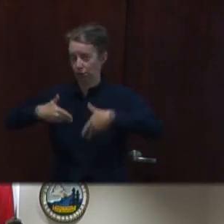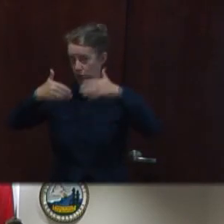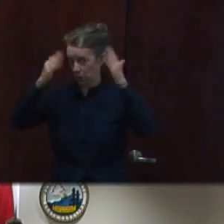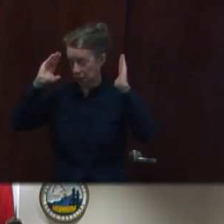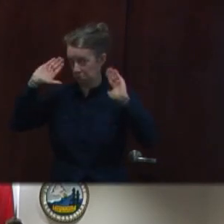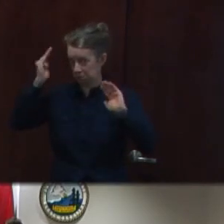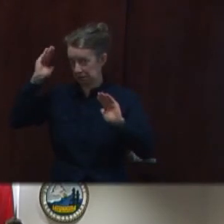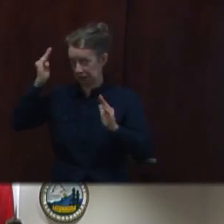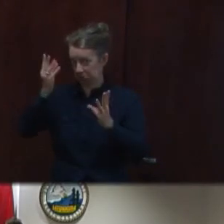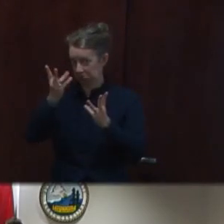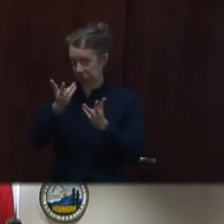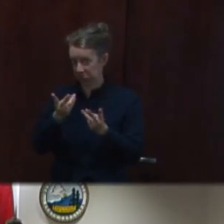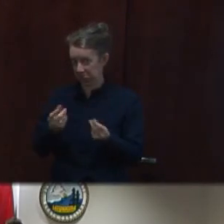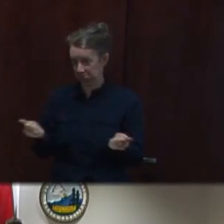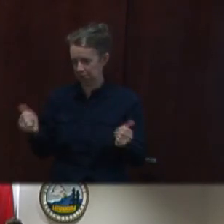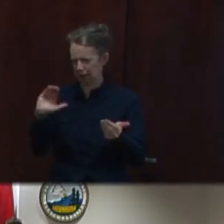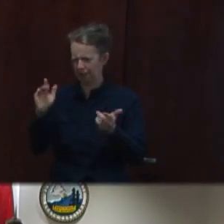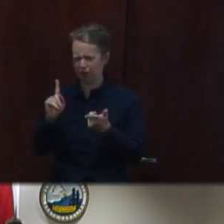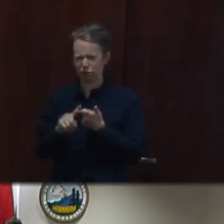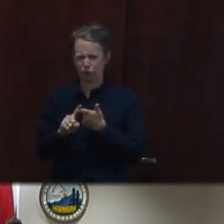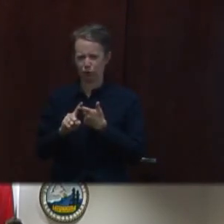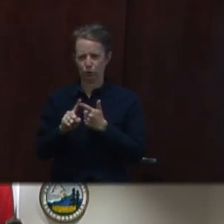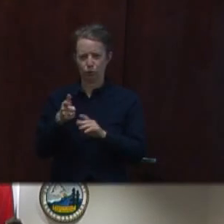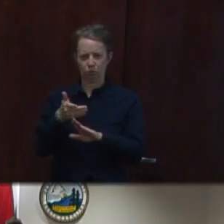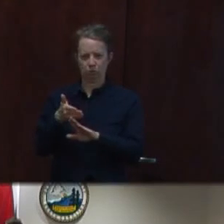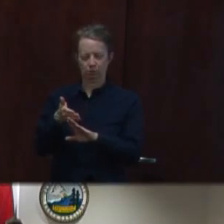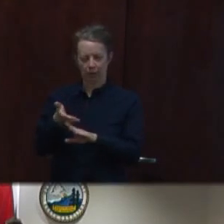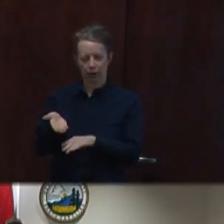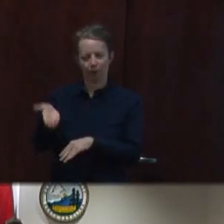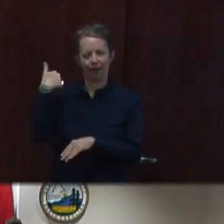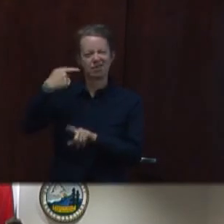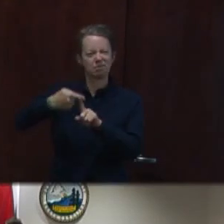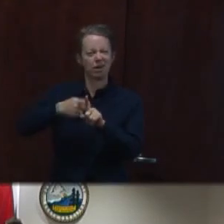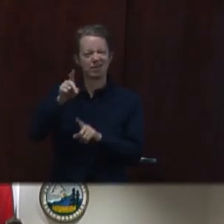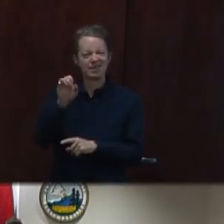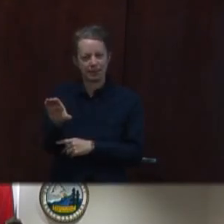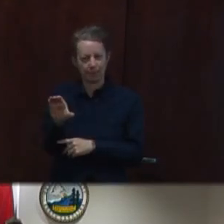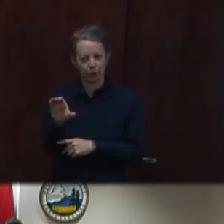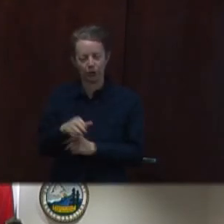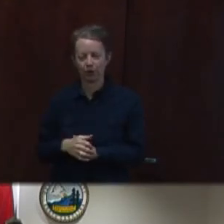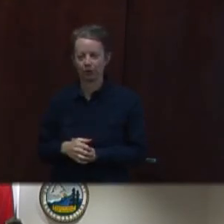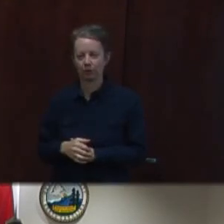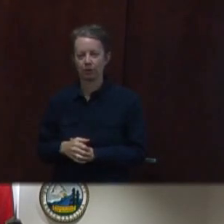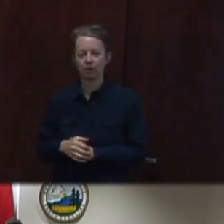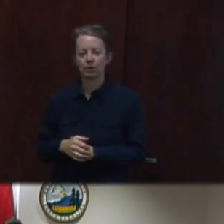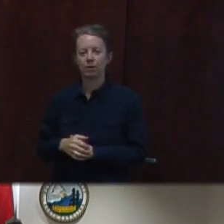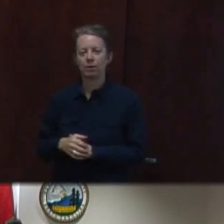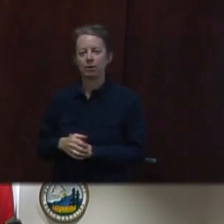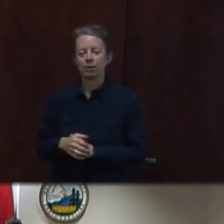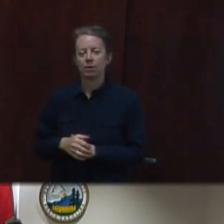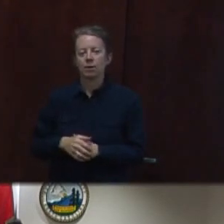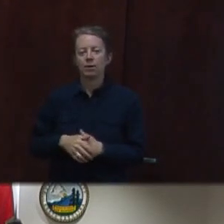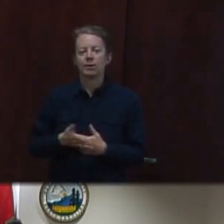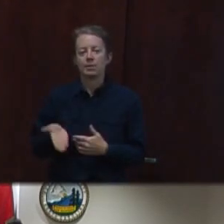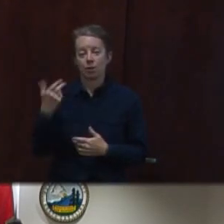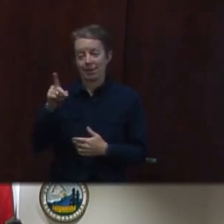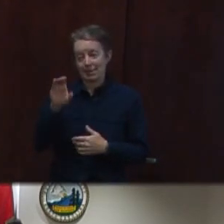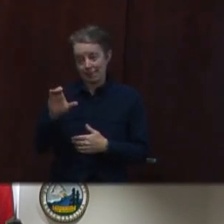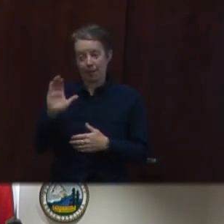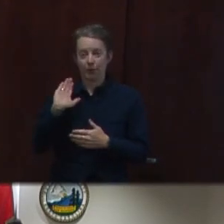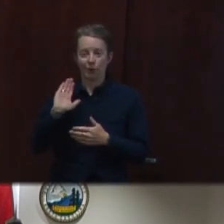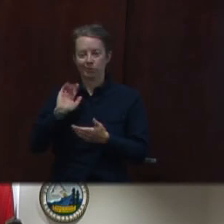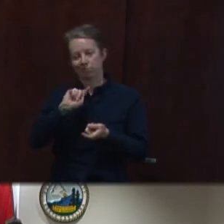overrun appears to be diminished compared to where we were in December when we adopted the indoor dining policy, and could potentially consider